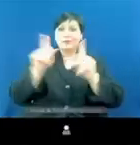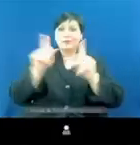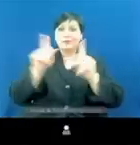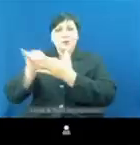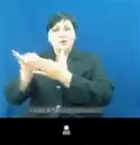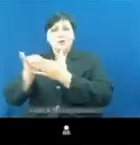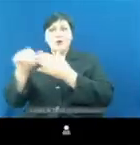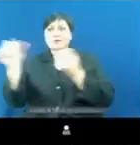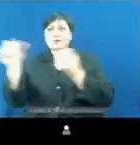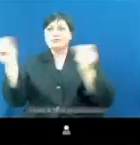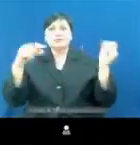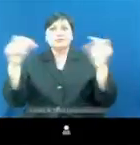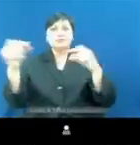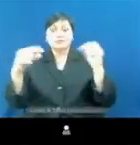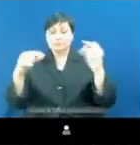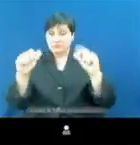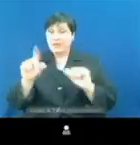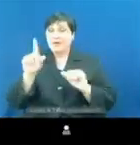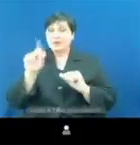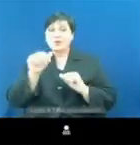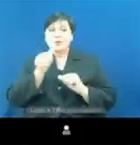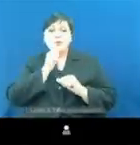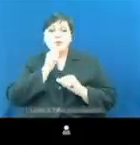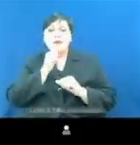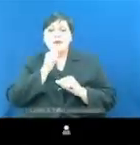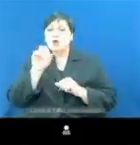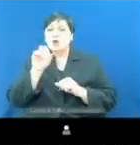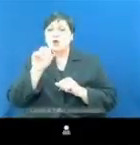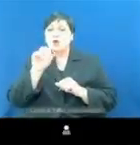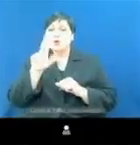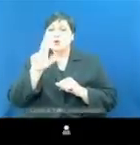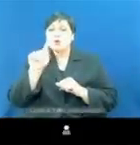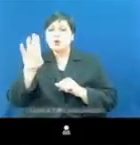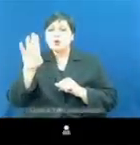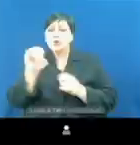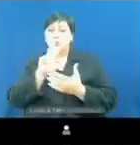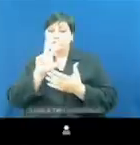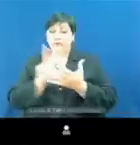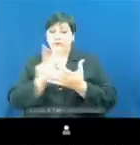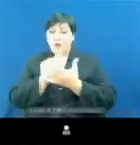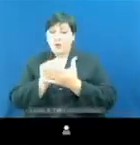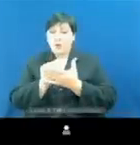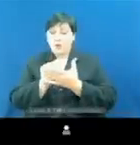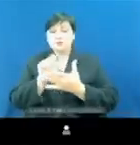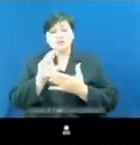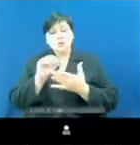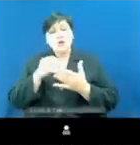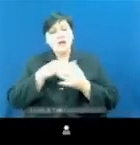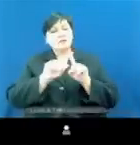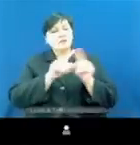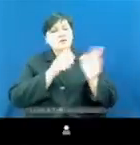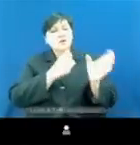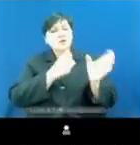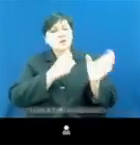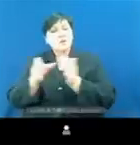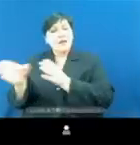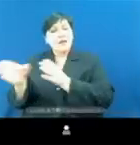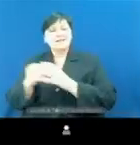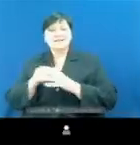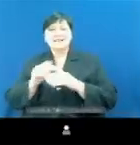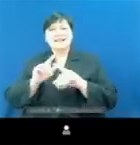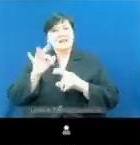through private YouTube videos. So there are ways. I mean, it's more difficult if you're in a rural